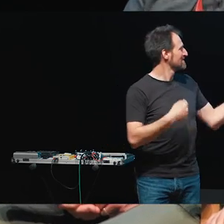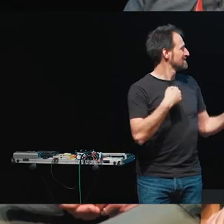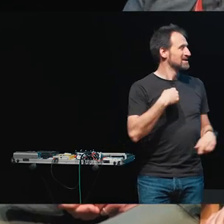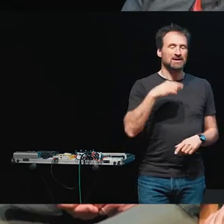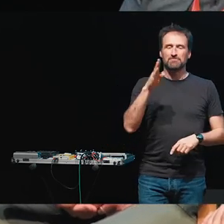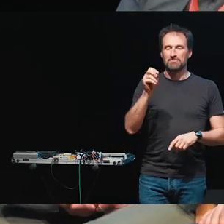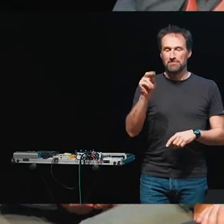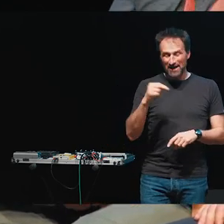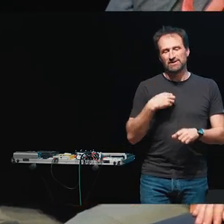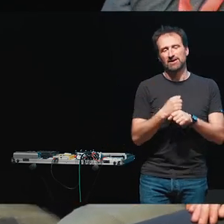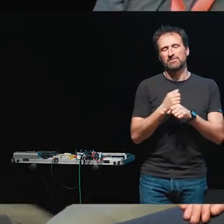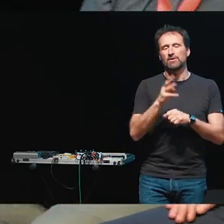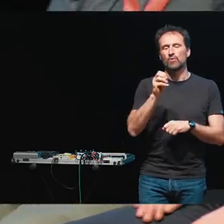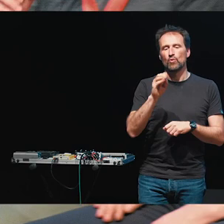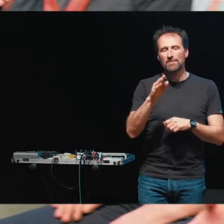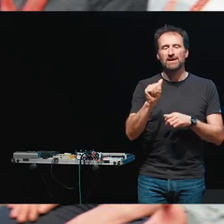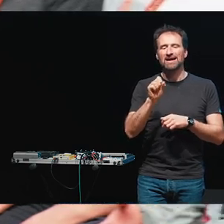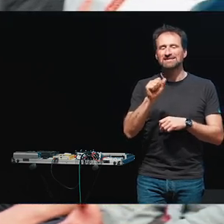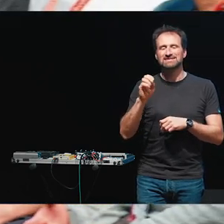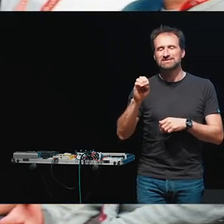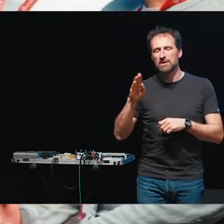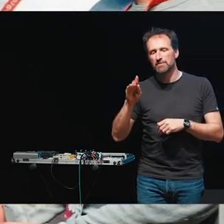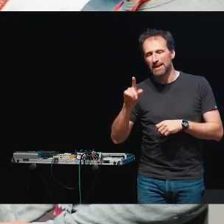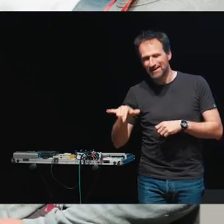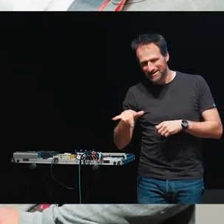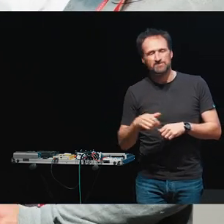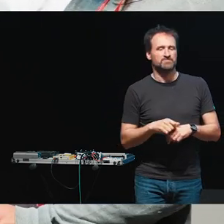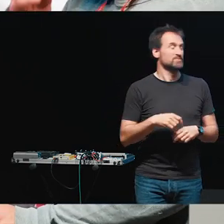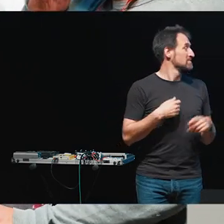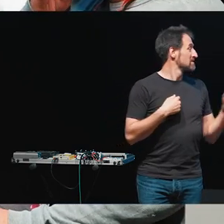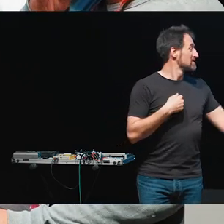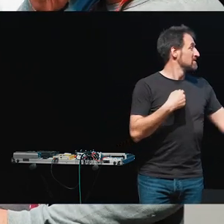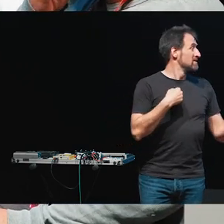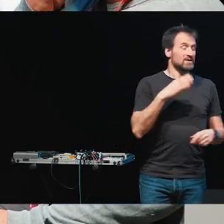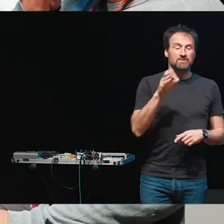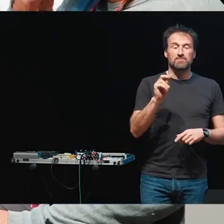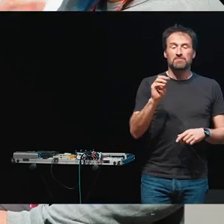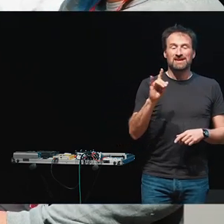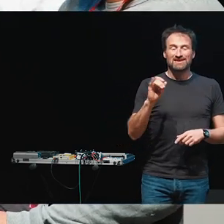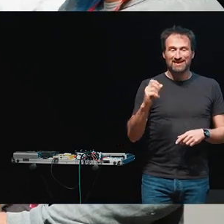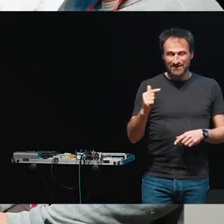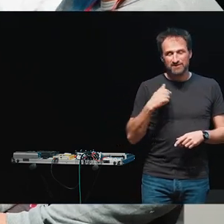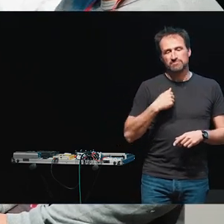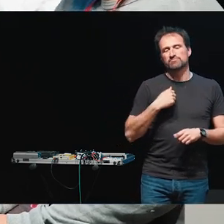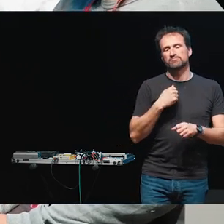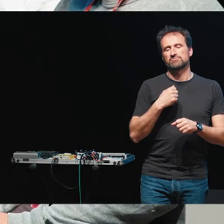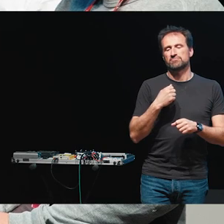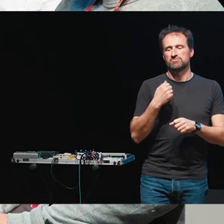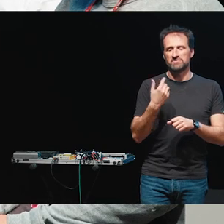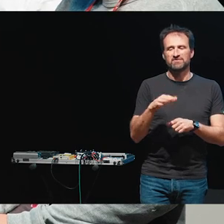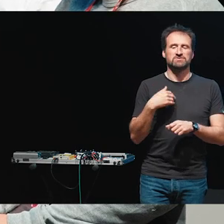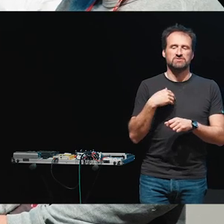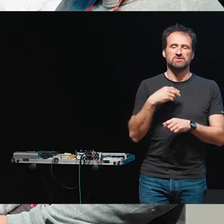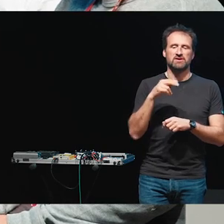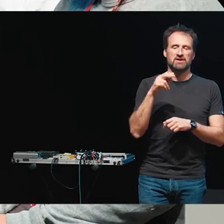I had an AMA for WebAssembly. Hi, I'm Benedikt. I work on the V8 team, and we had an AMA on V8, and also a